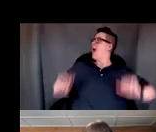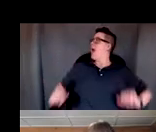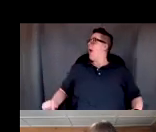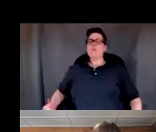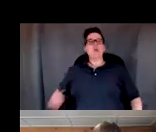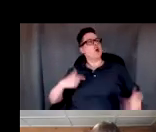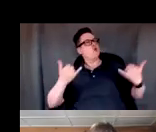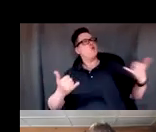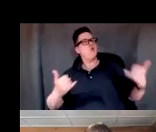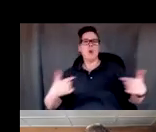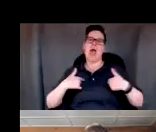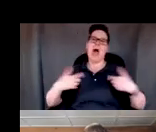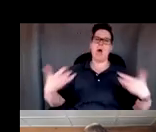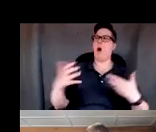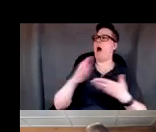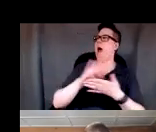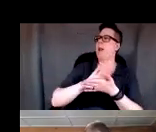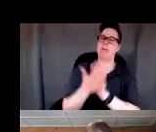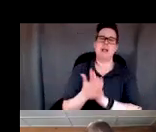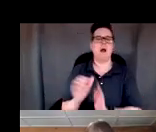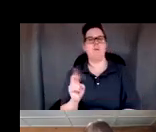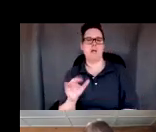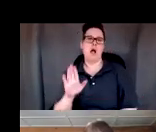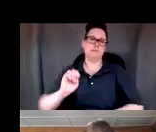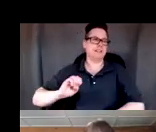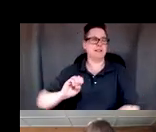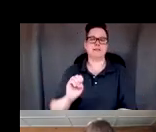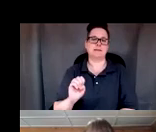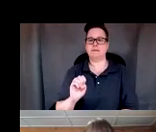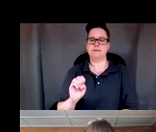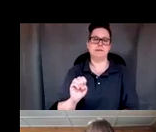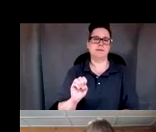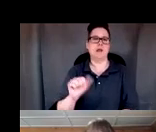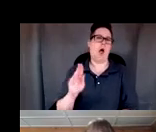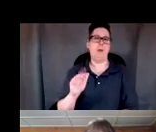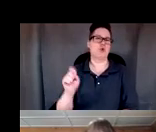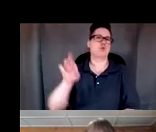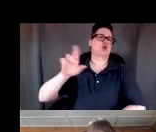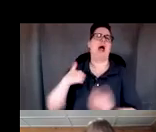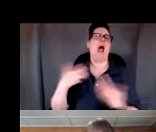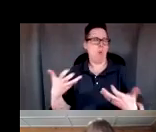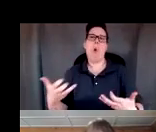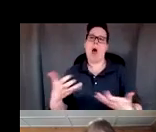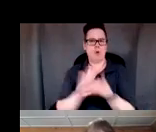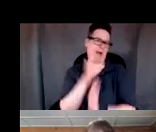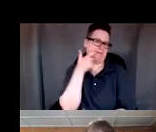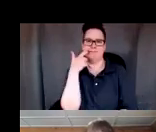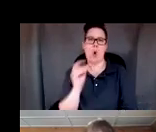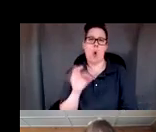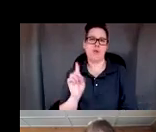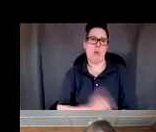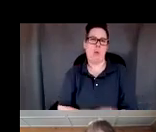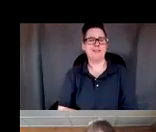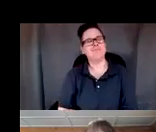today. I want to become a substance use disorder individual. I want to have a problem with opioids. That's what I want to